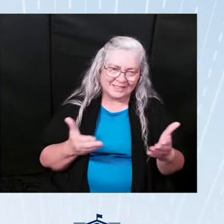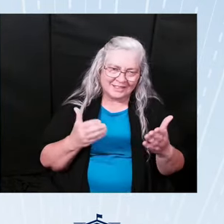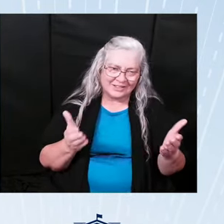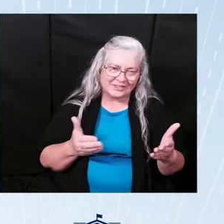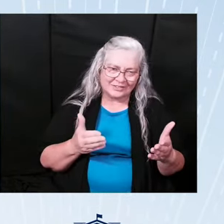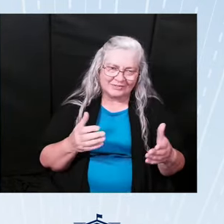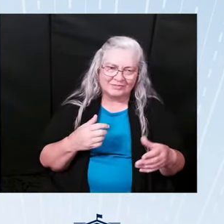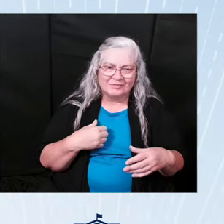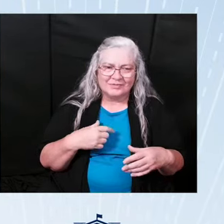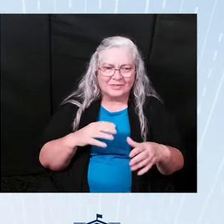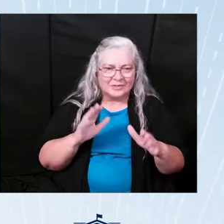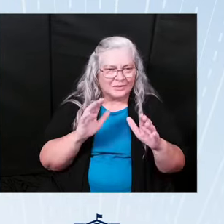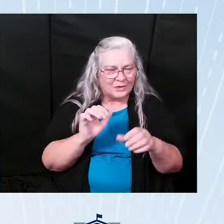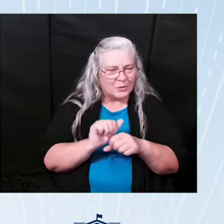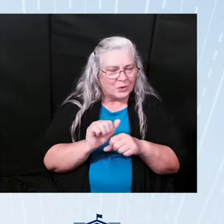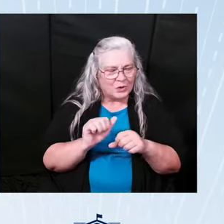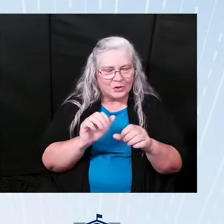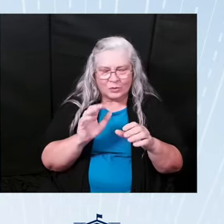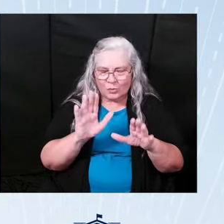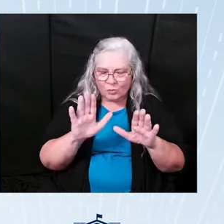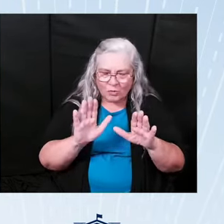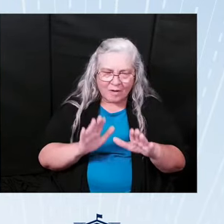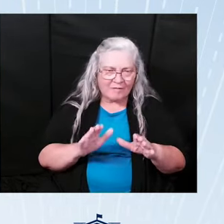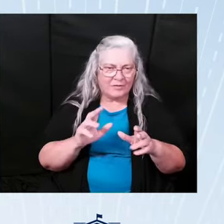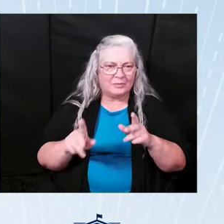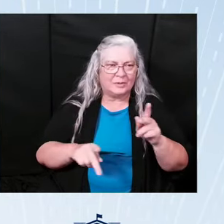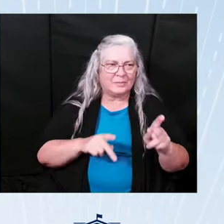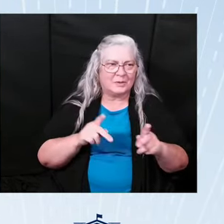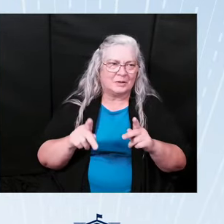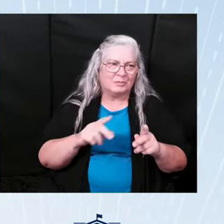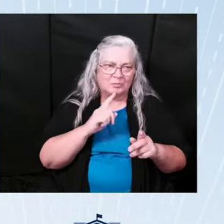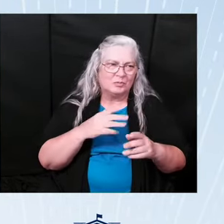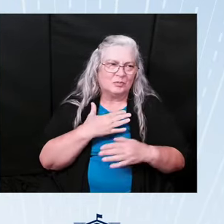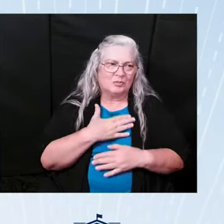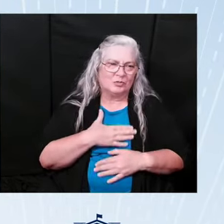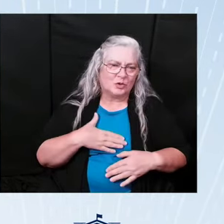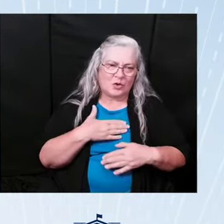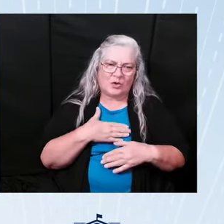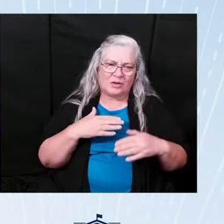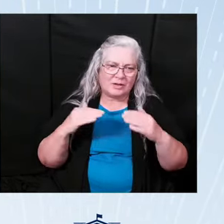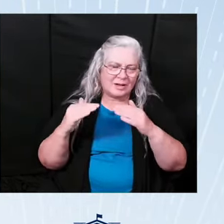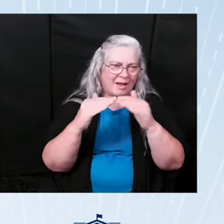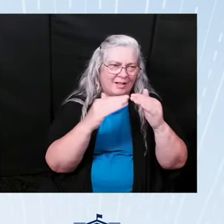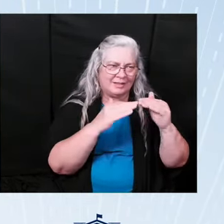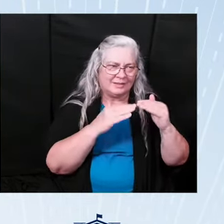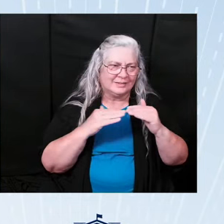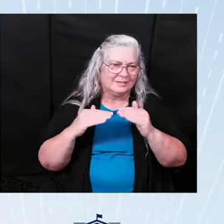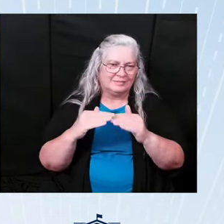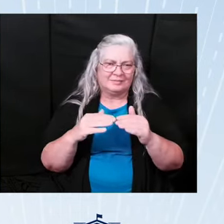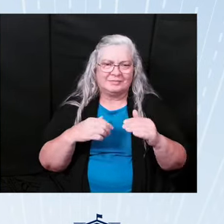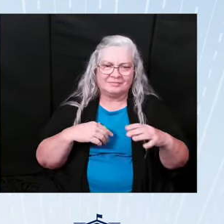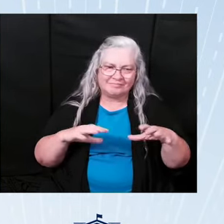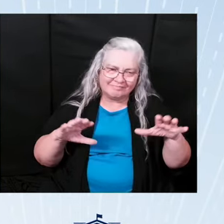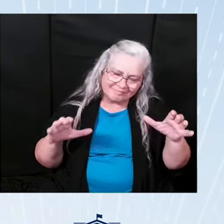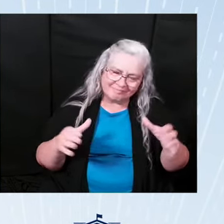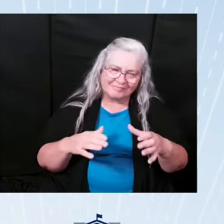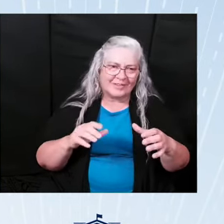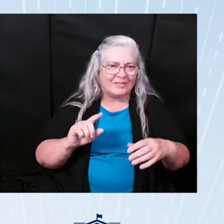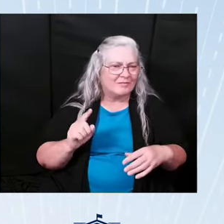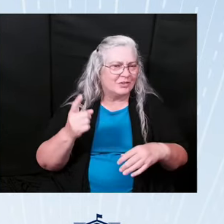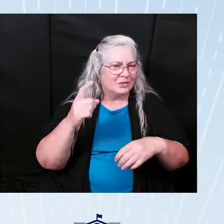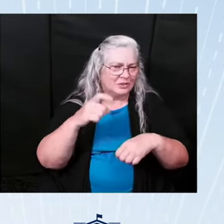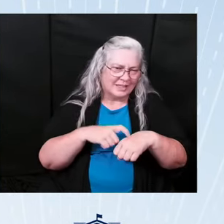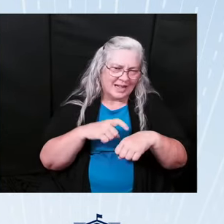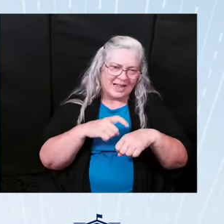really appreciate the fact that we've gathered all here for the first ever White House Summit on Building Climate